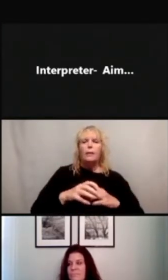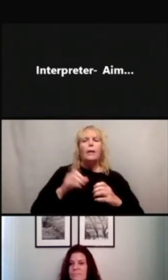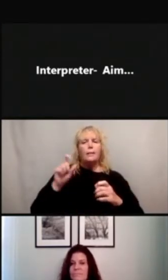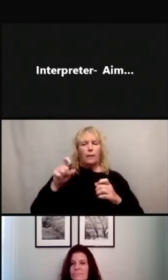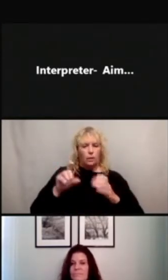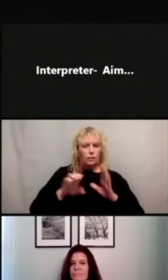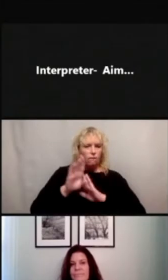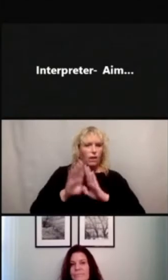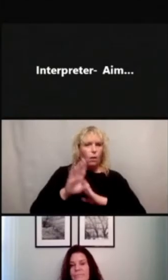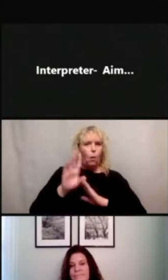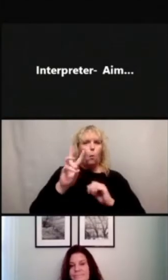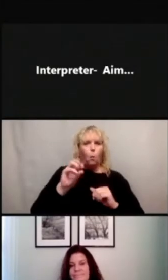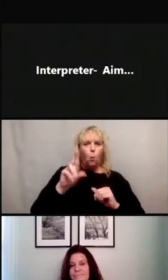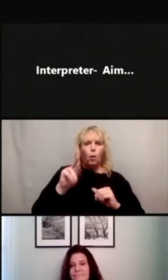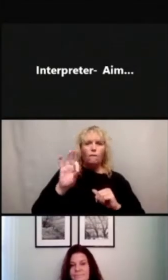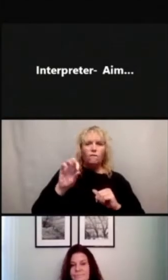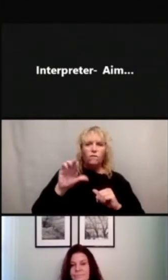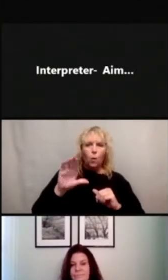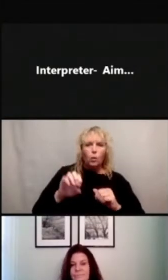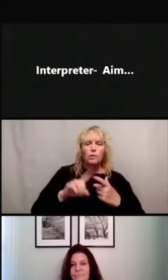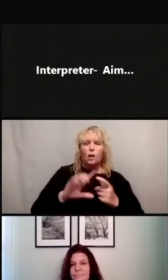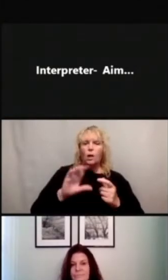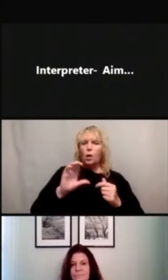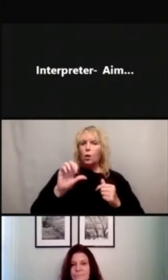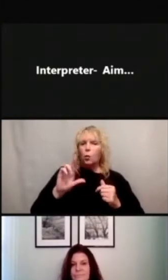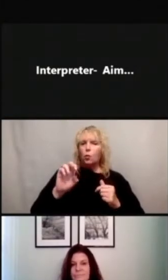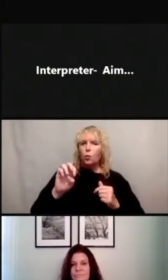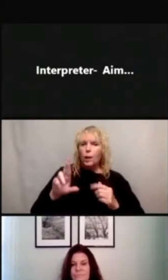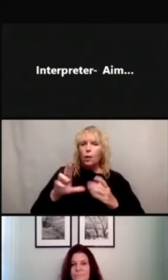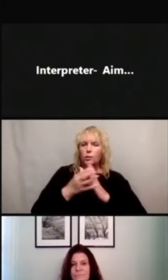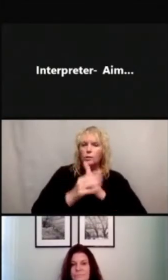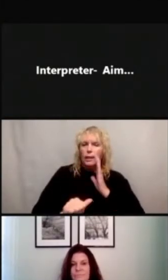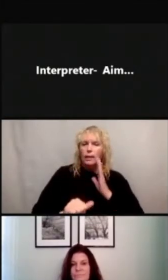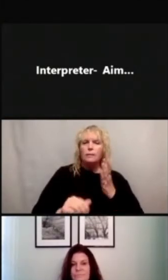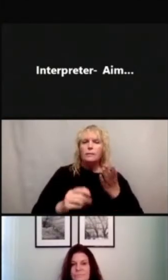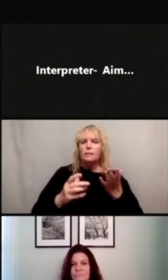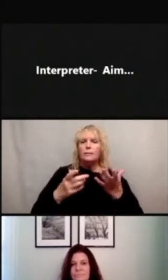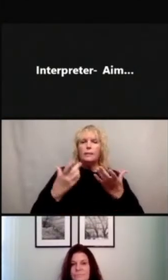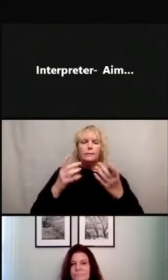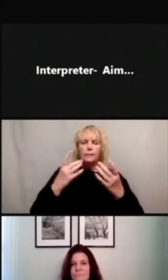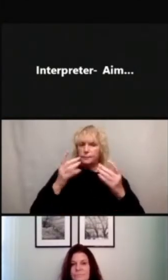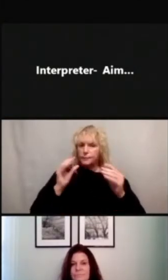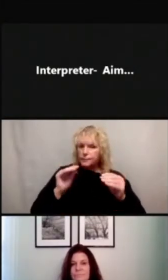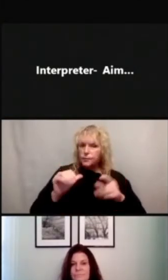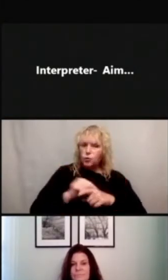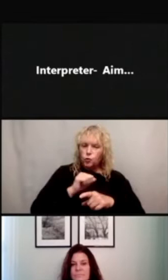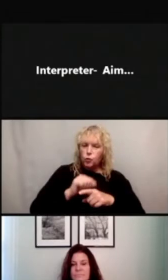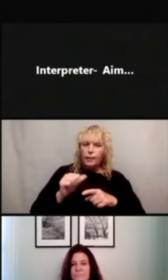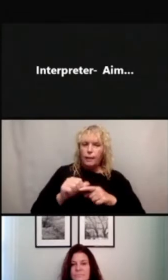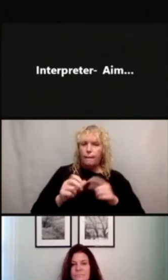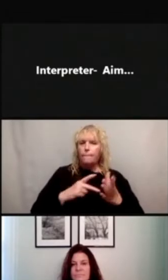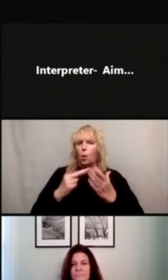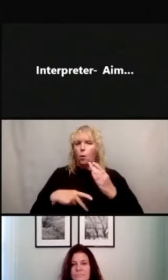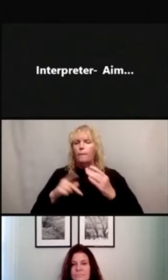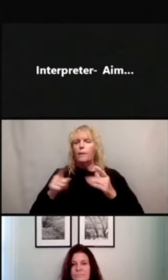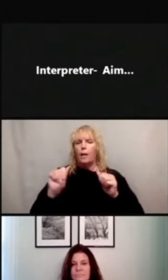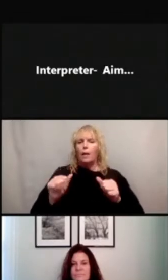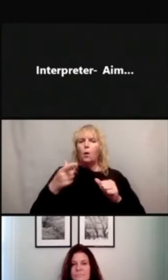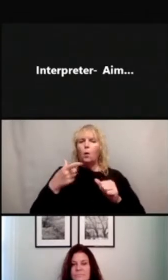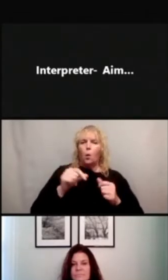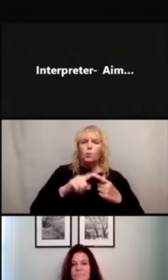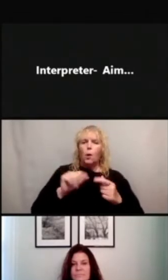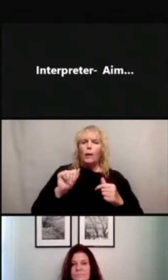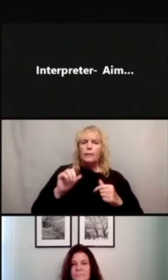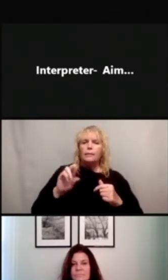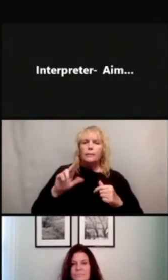and career skills, integrated education and training programs in which people attend adult ed classes while